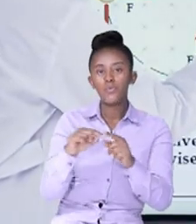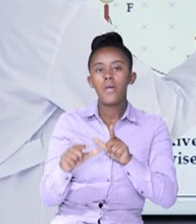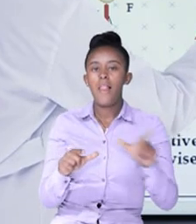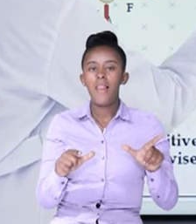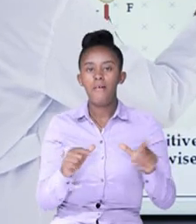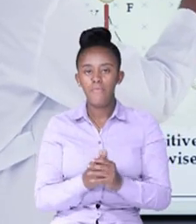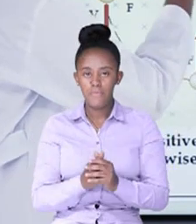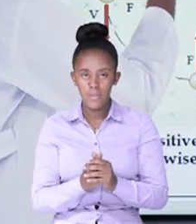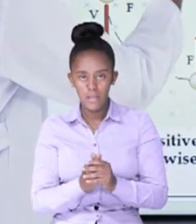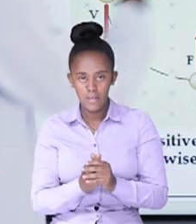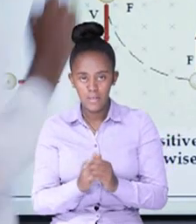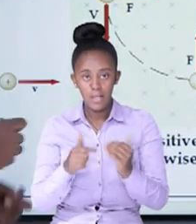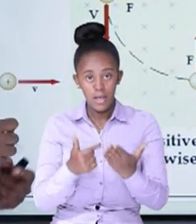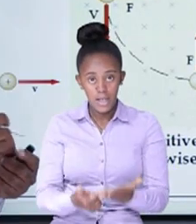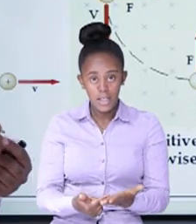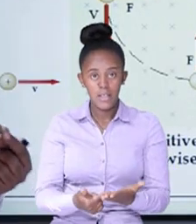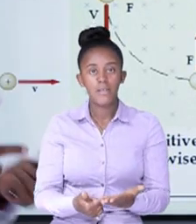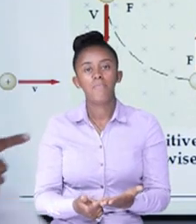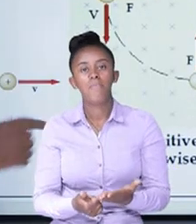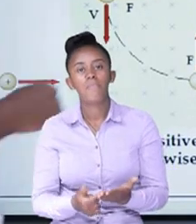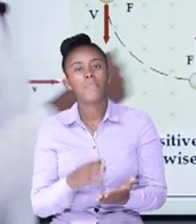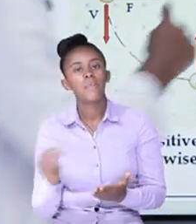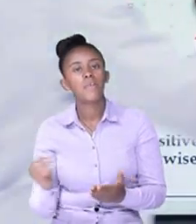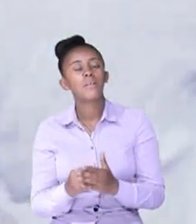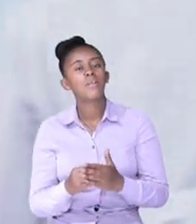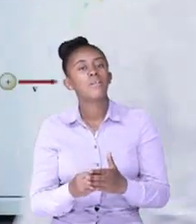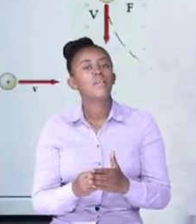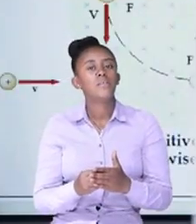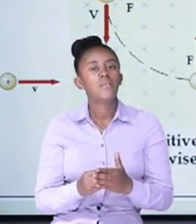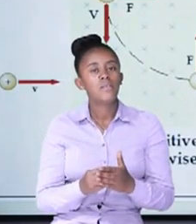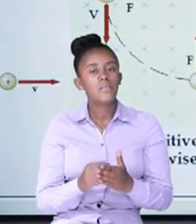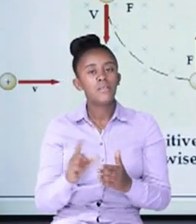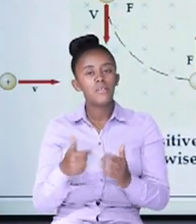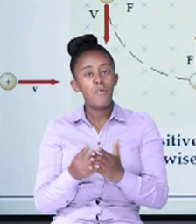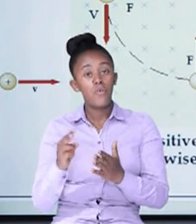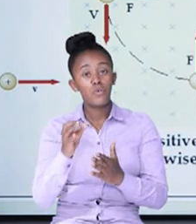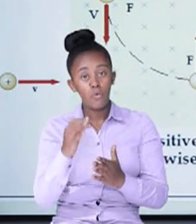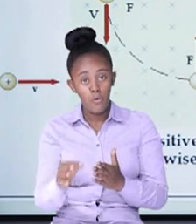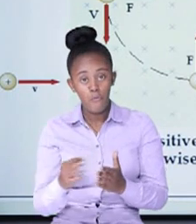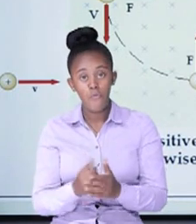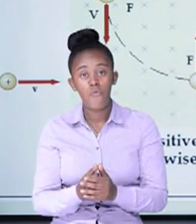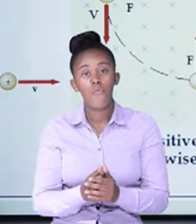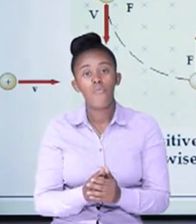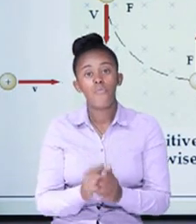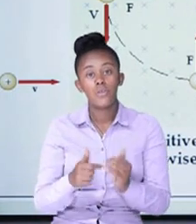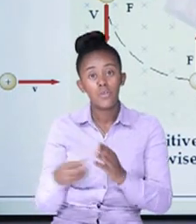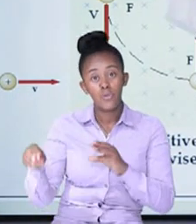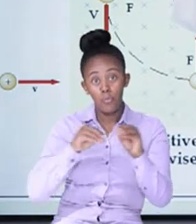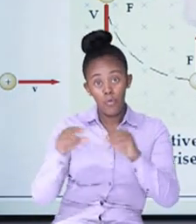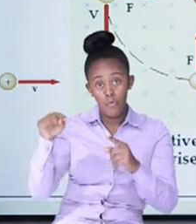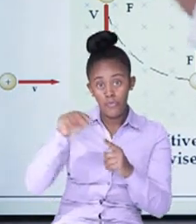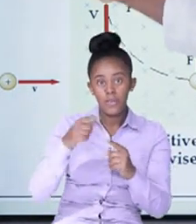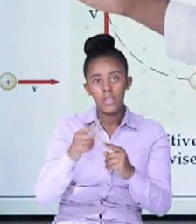It's moving to the left, and reaches here. At this point, again, the velocity of the charged particle is tending to move to the